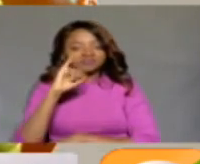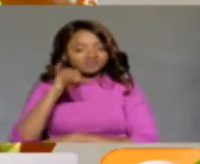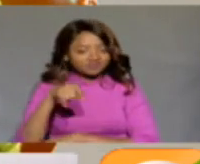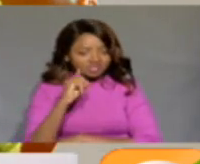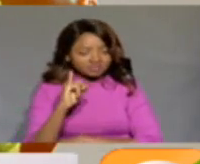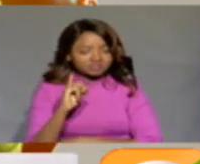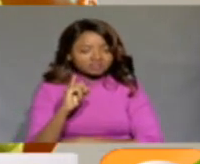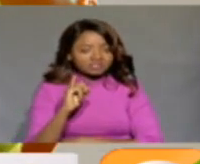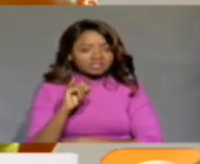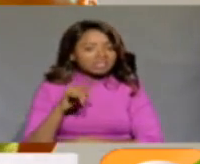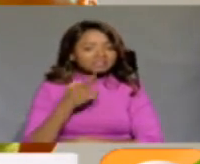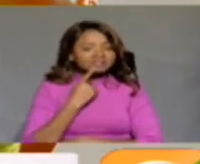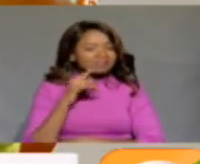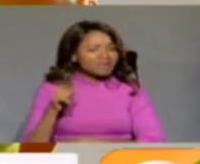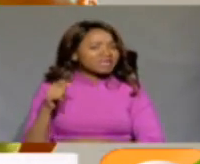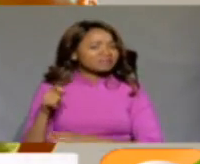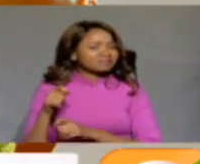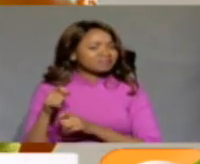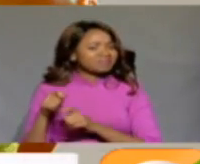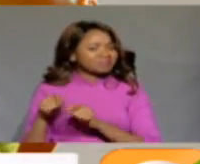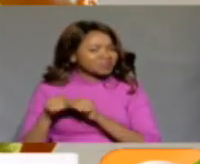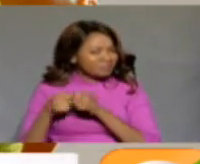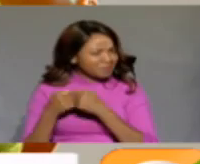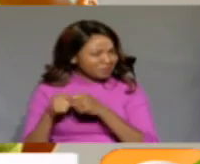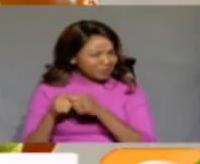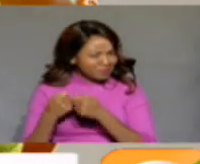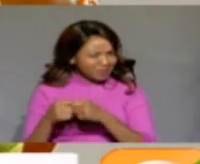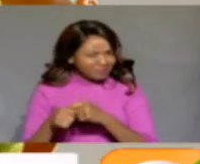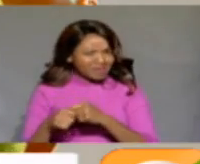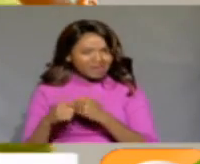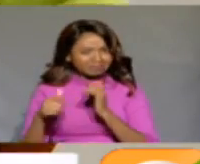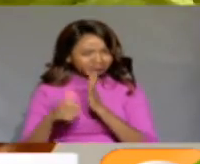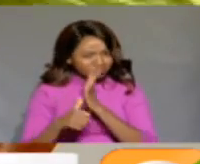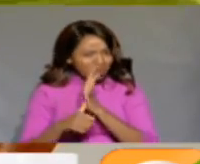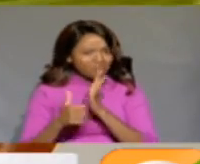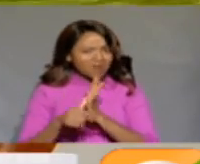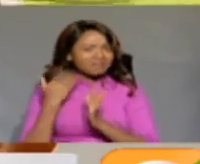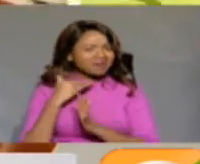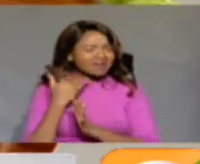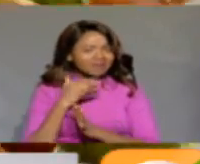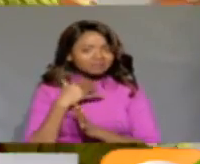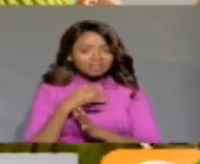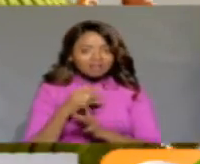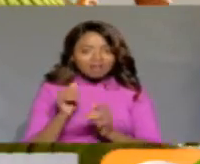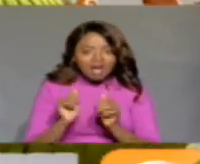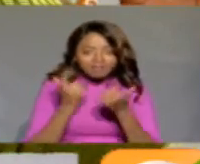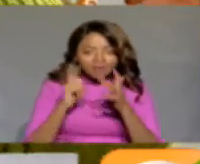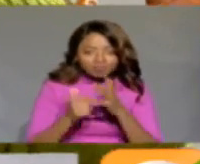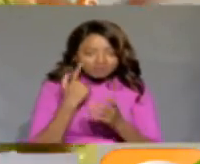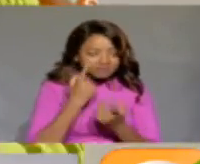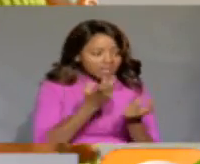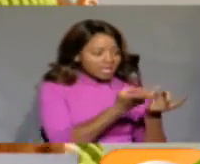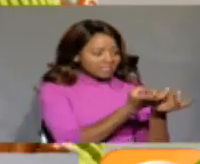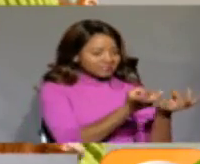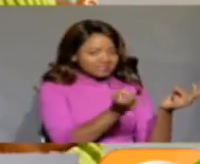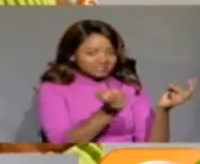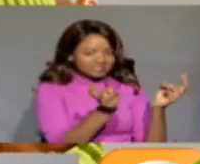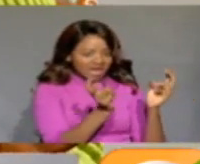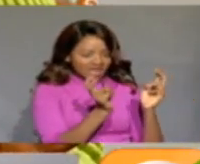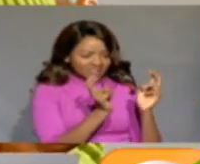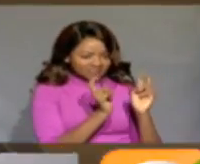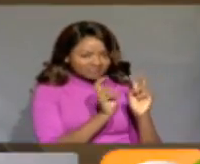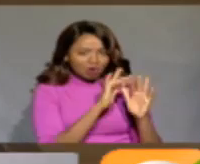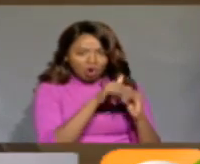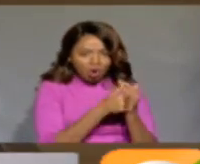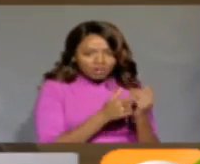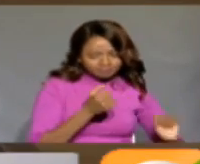was accused of serious crimes by a constitutional office. And you saw all the judges close ranks behind